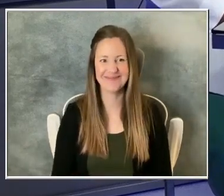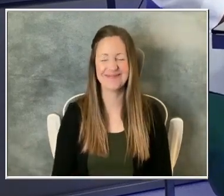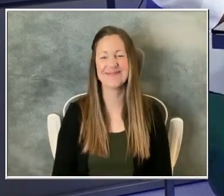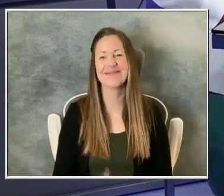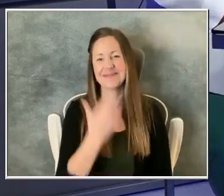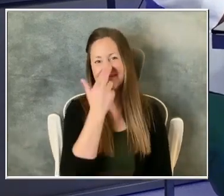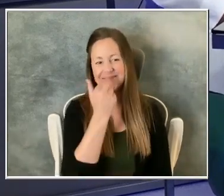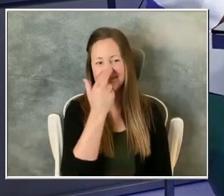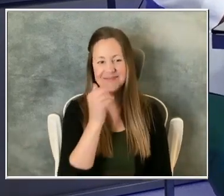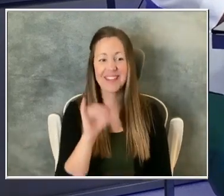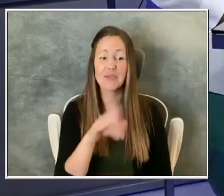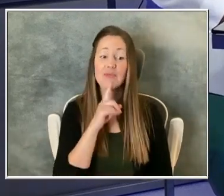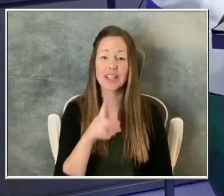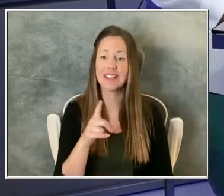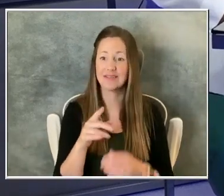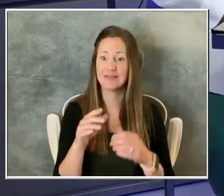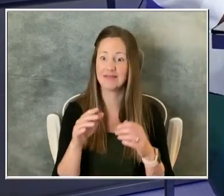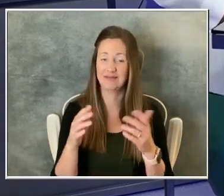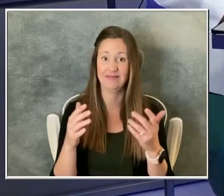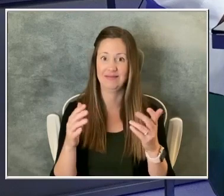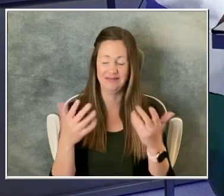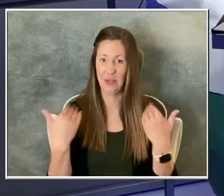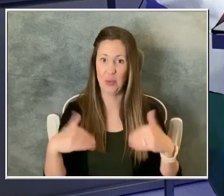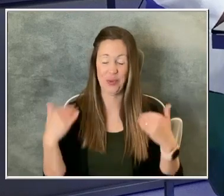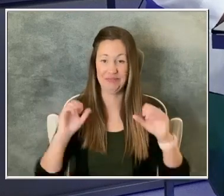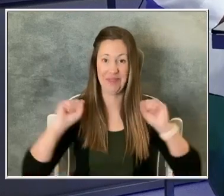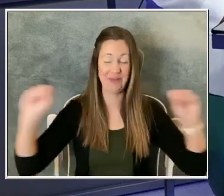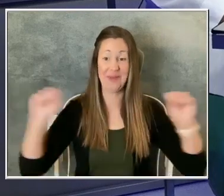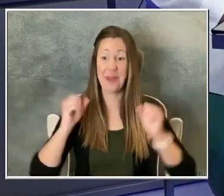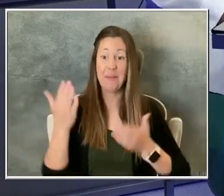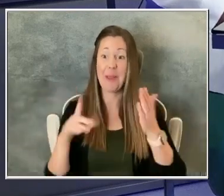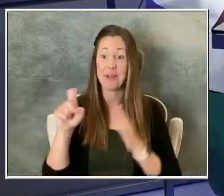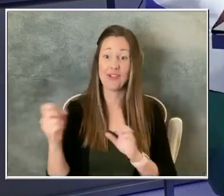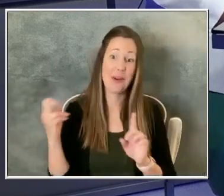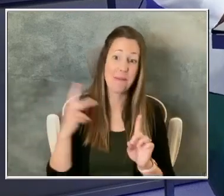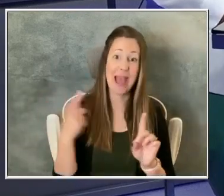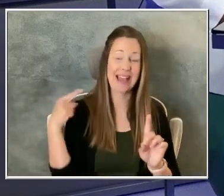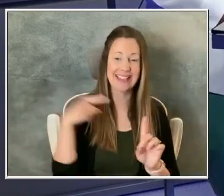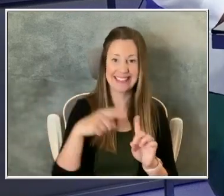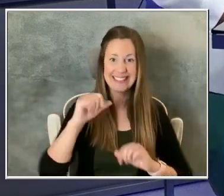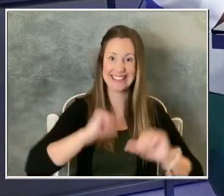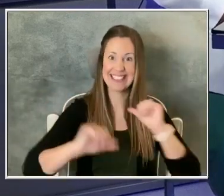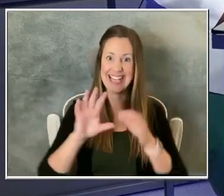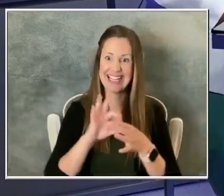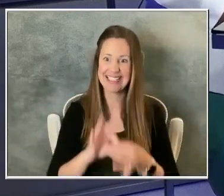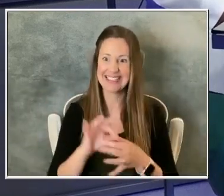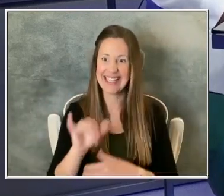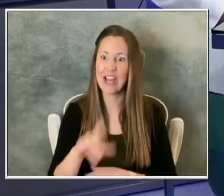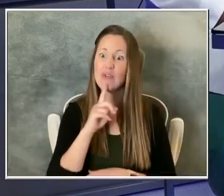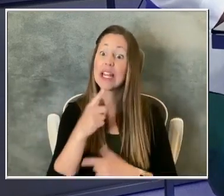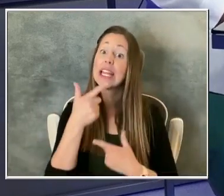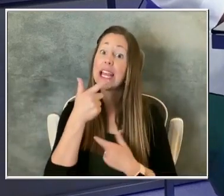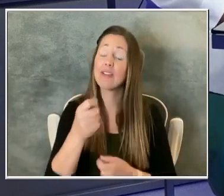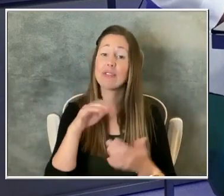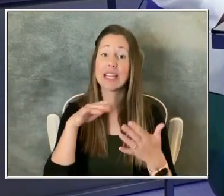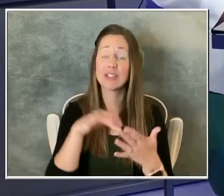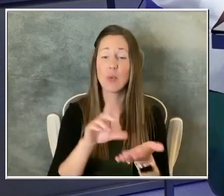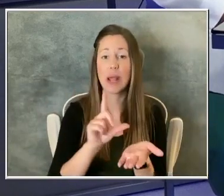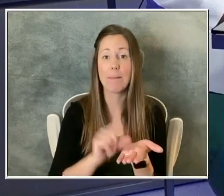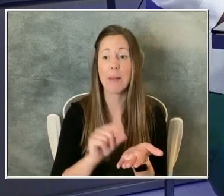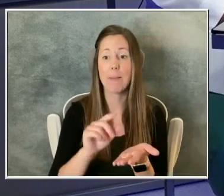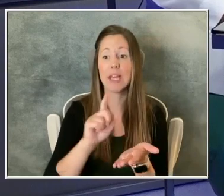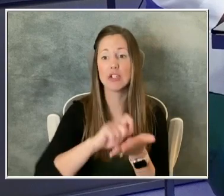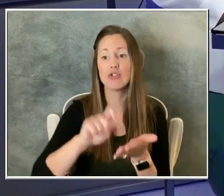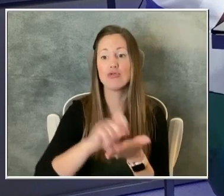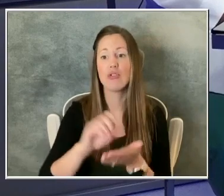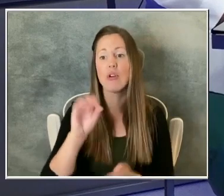big workout right now. Maybe we should get back to the science about this. That was an interesting study published in the Journal of Clinical